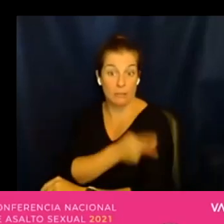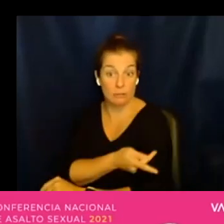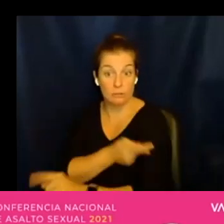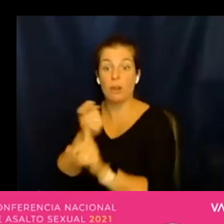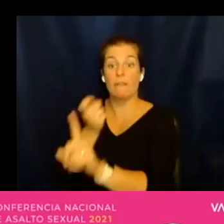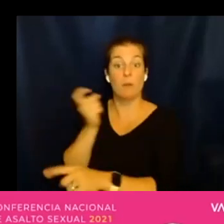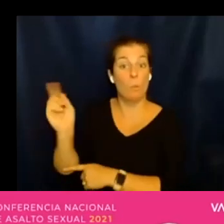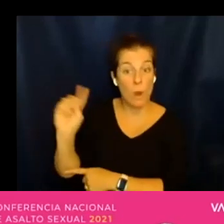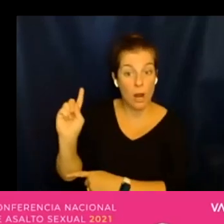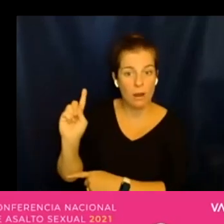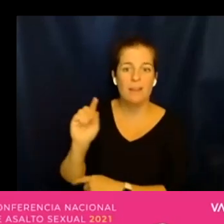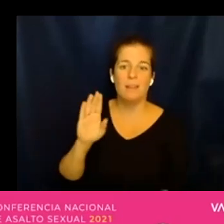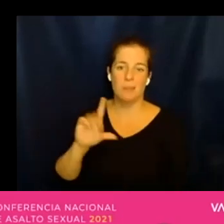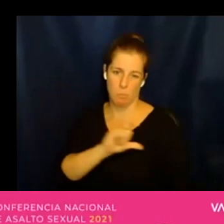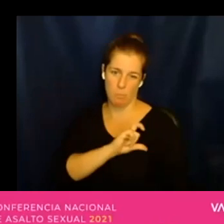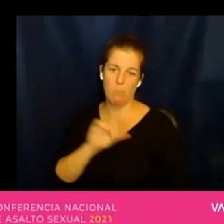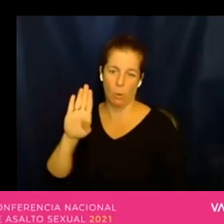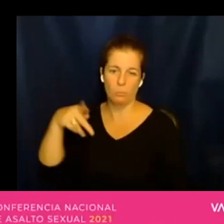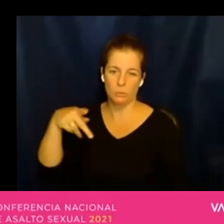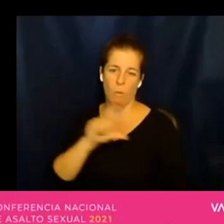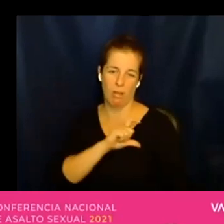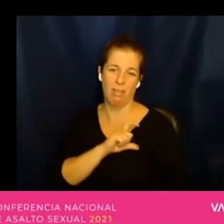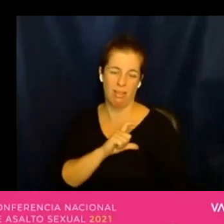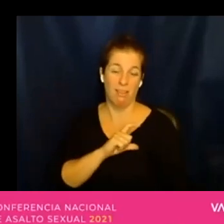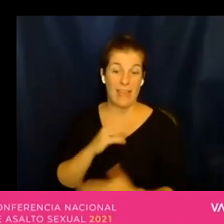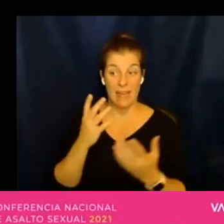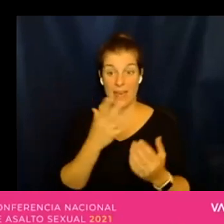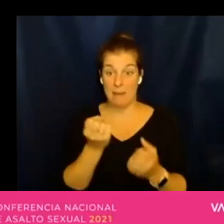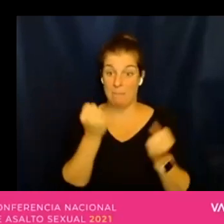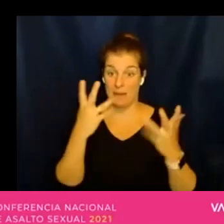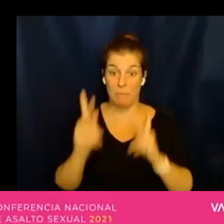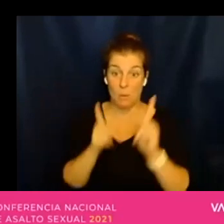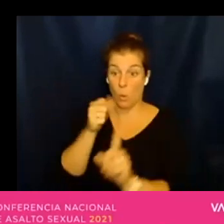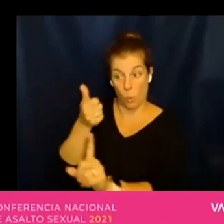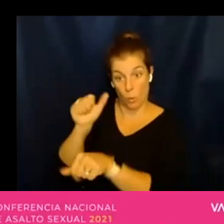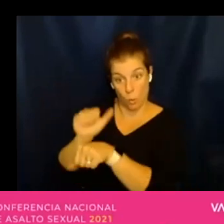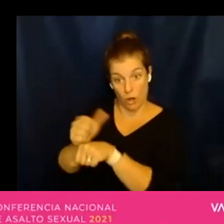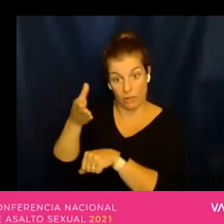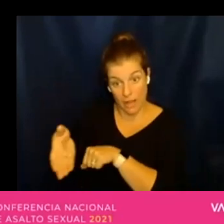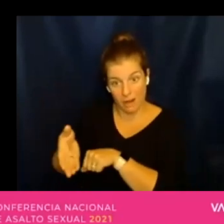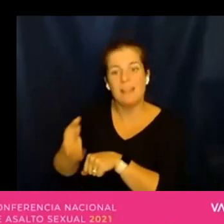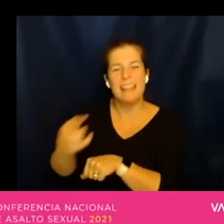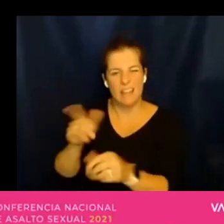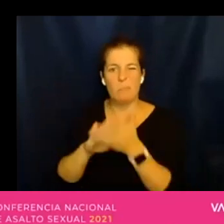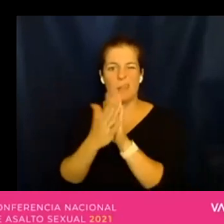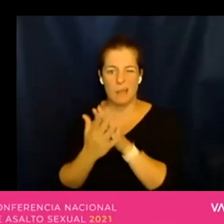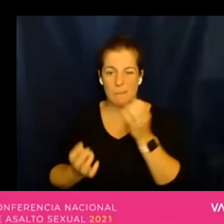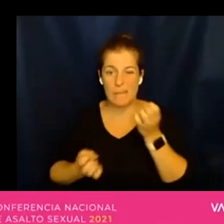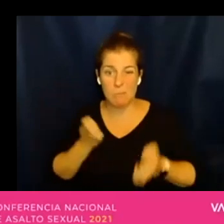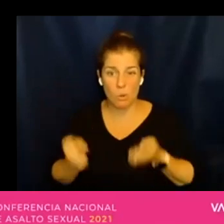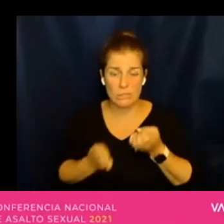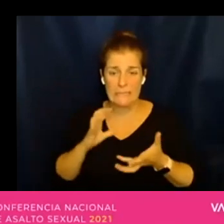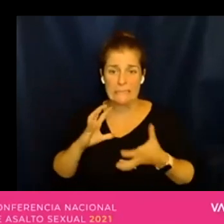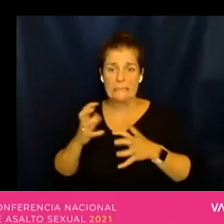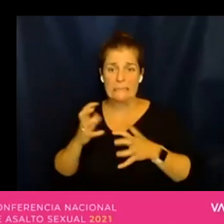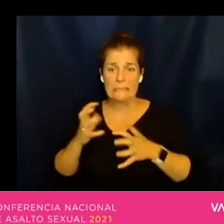patrols. And many people who work there have become emotionally distraught because of the